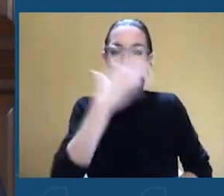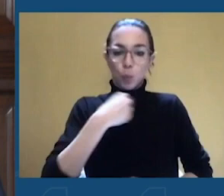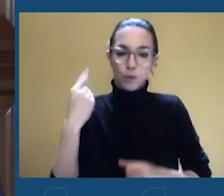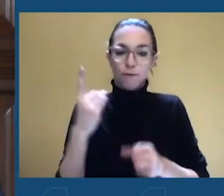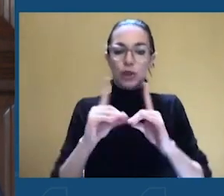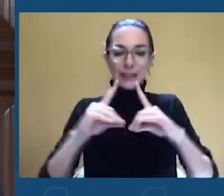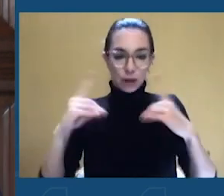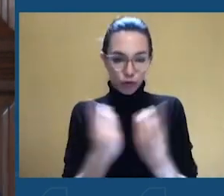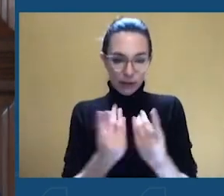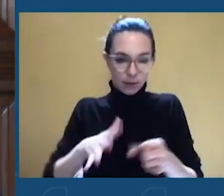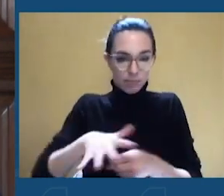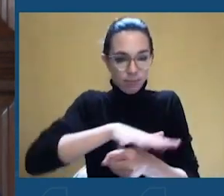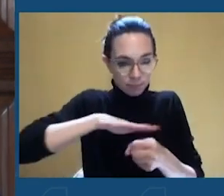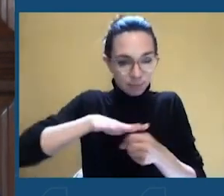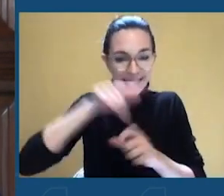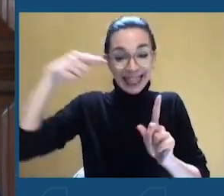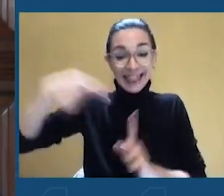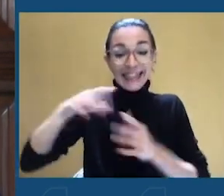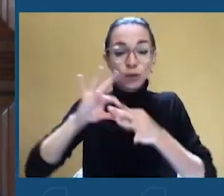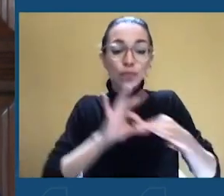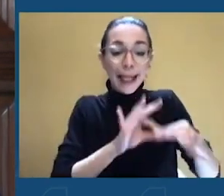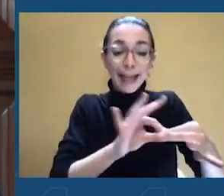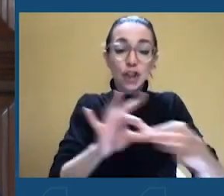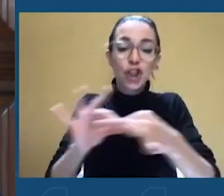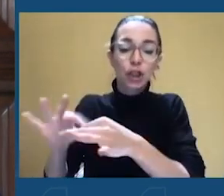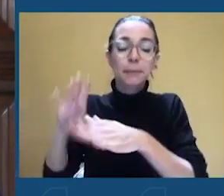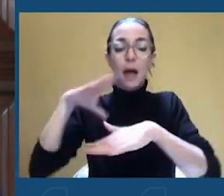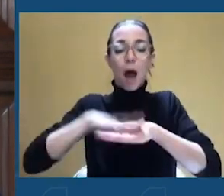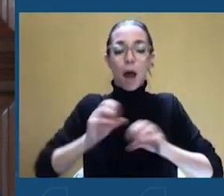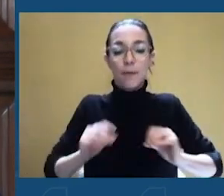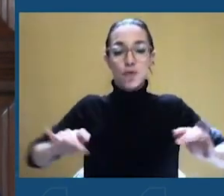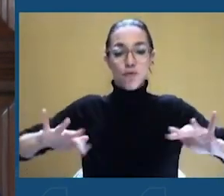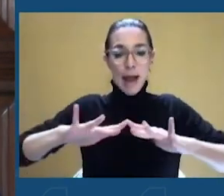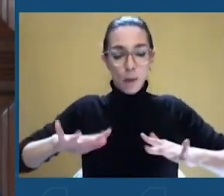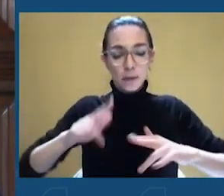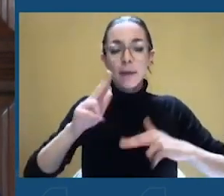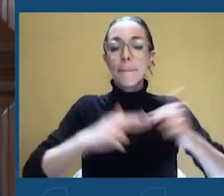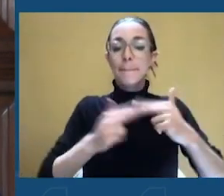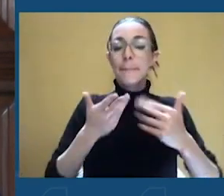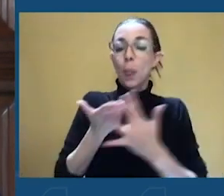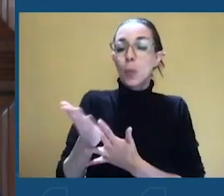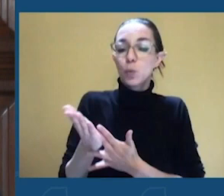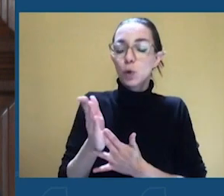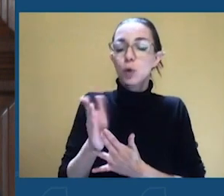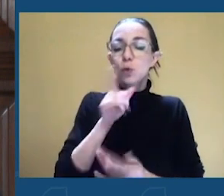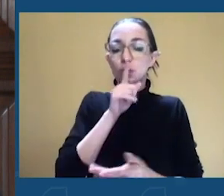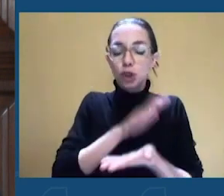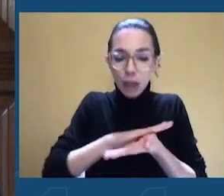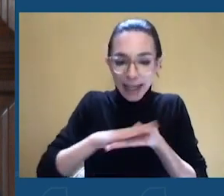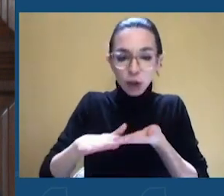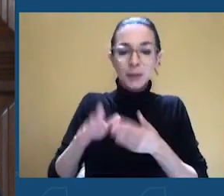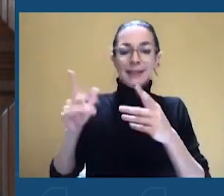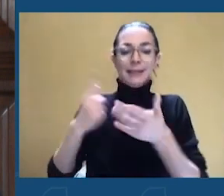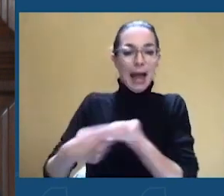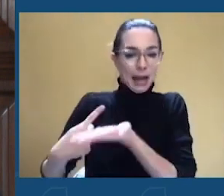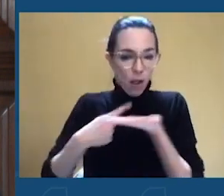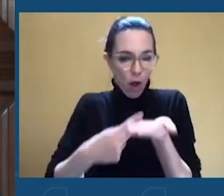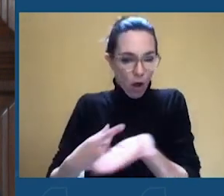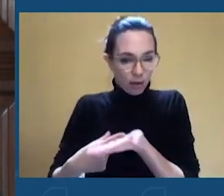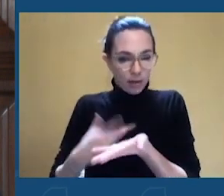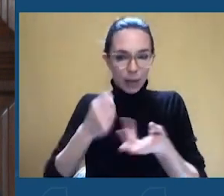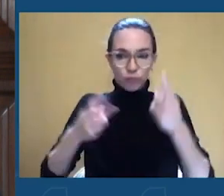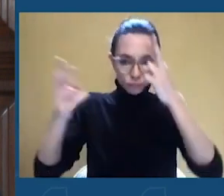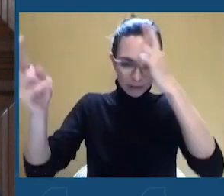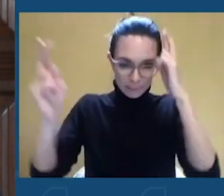These relationships on the ground, built through genuine dialogue and mutual respect, have served as